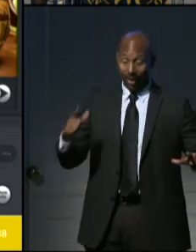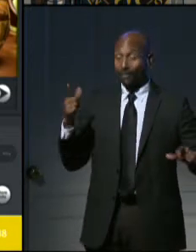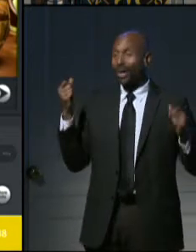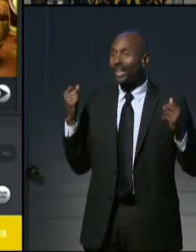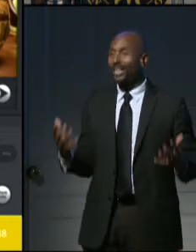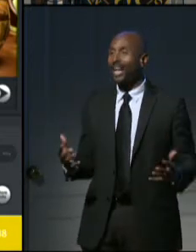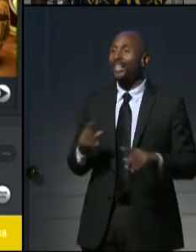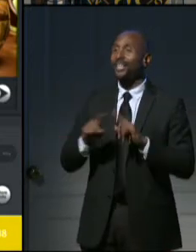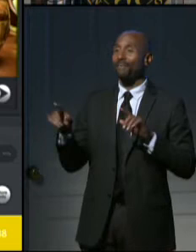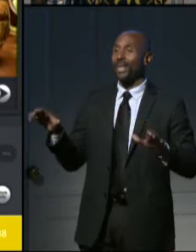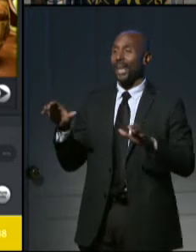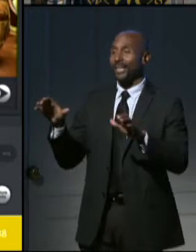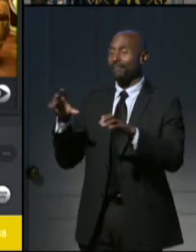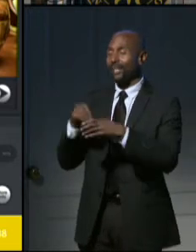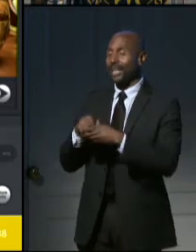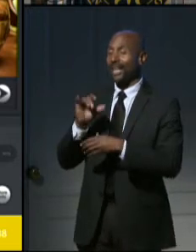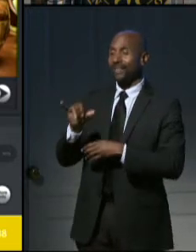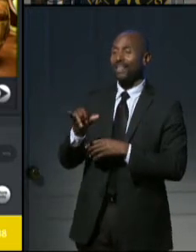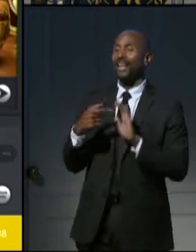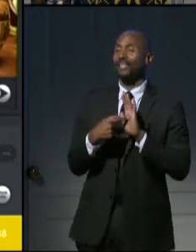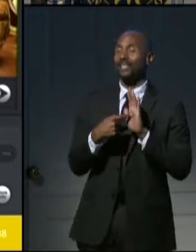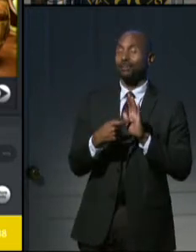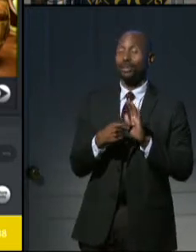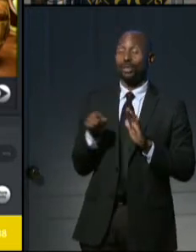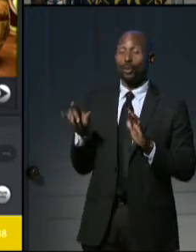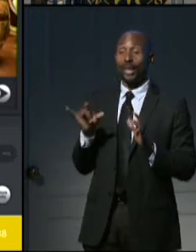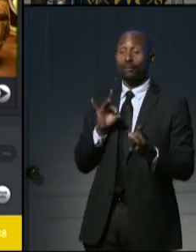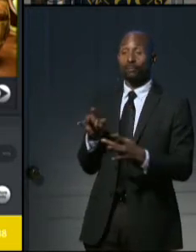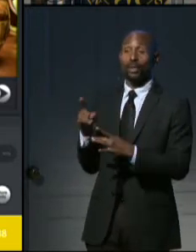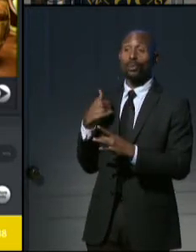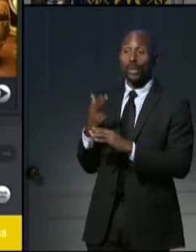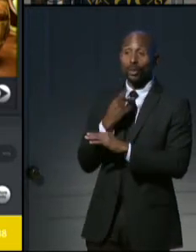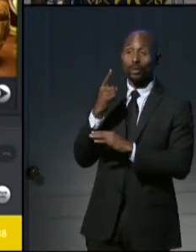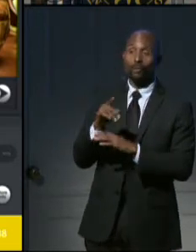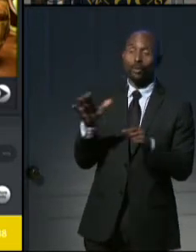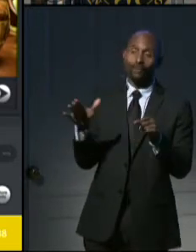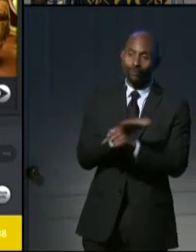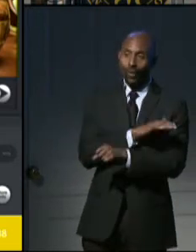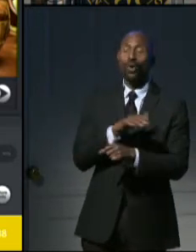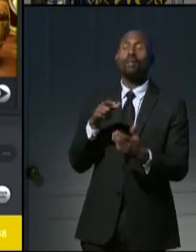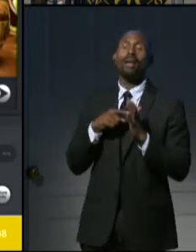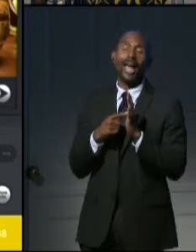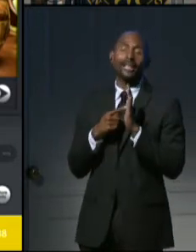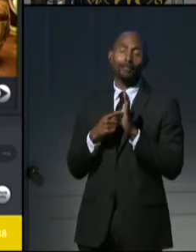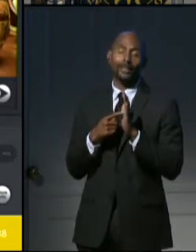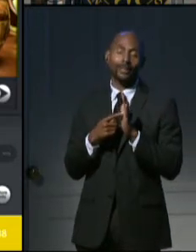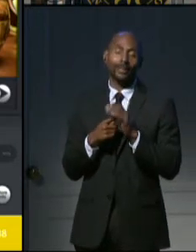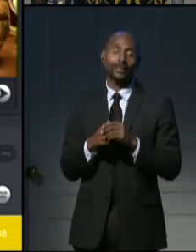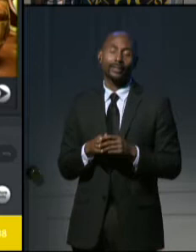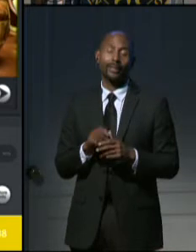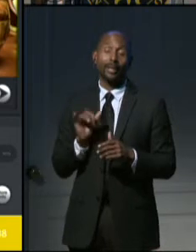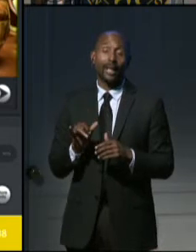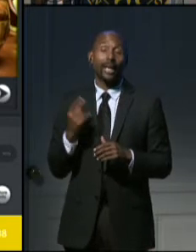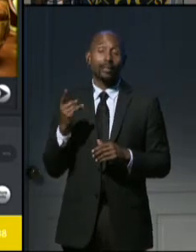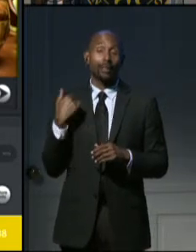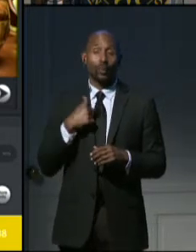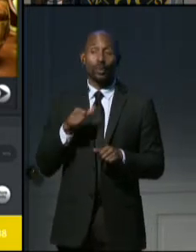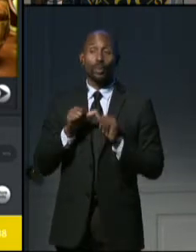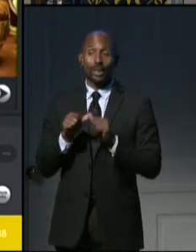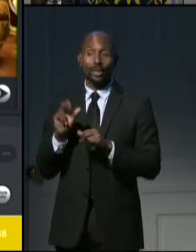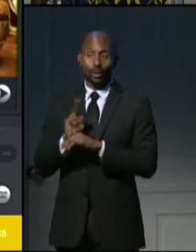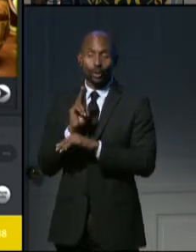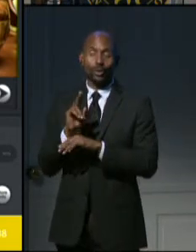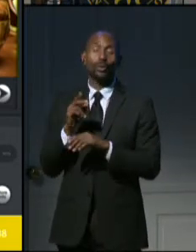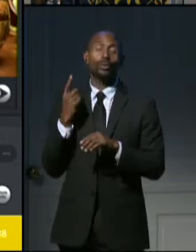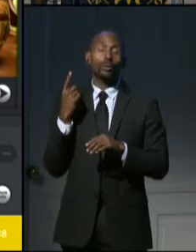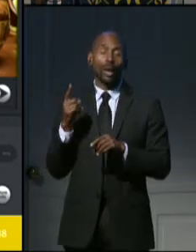Behind Pixar. And so this feedback got extrapolated for the whole exhibition. And this is something that we'll continue to use as we